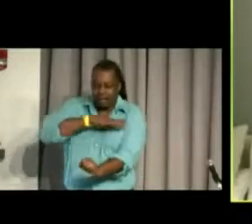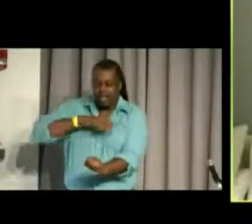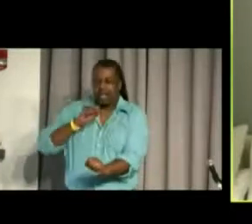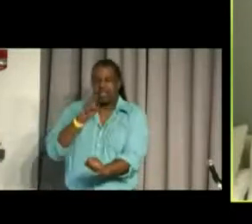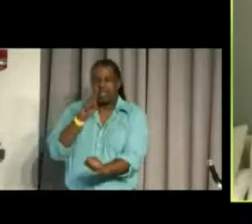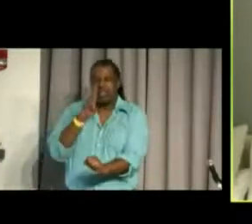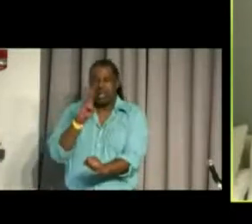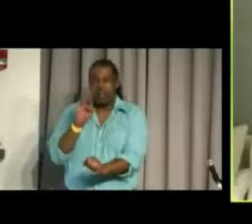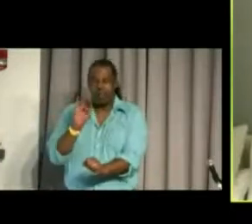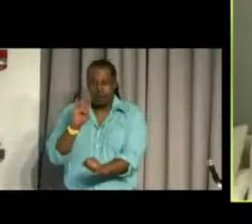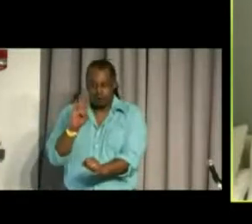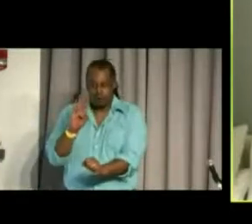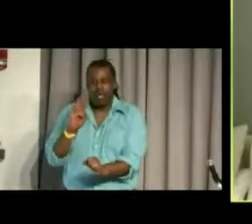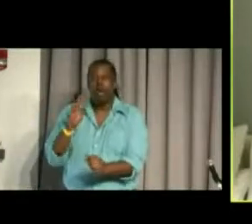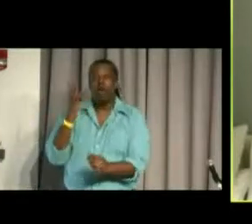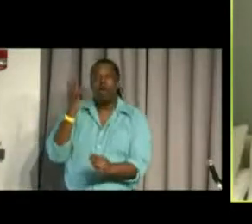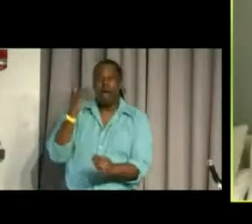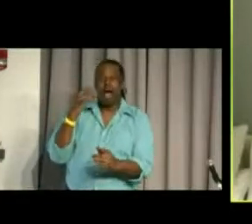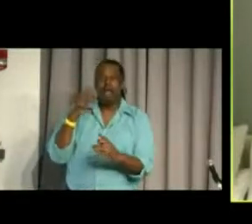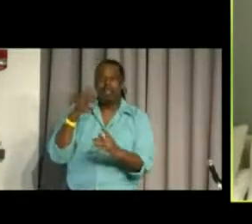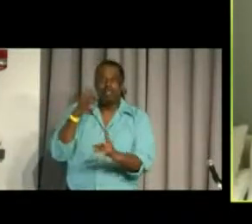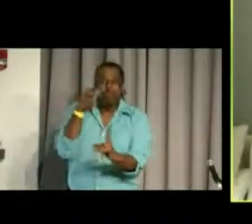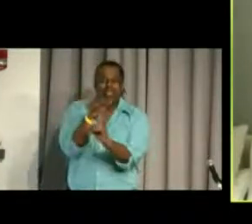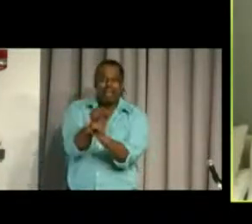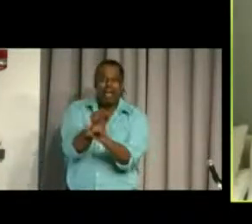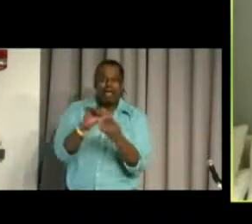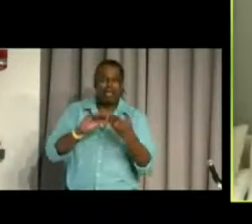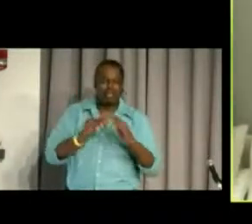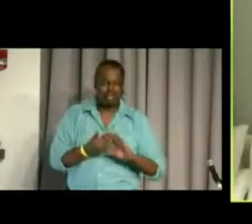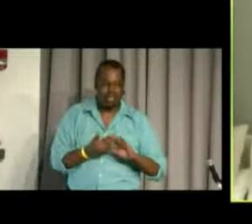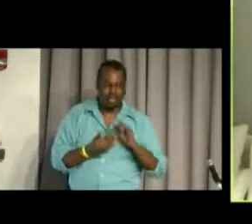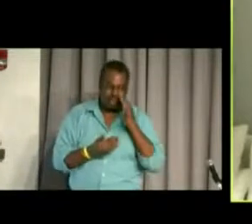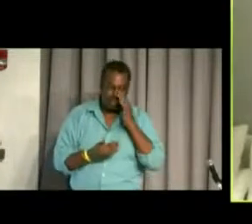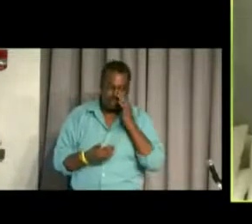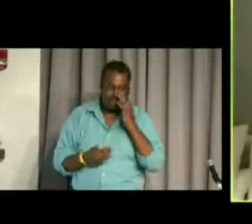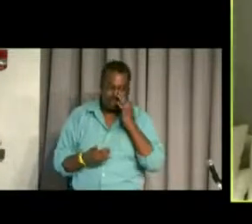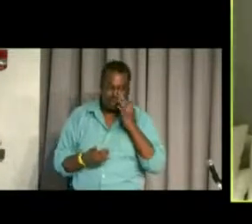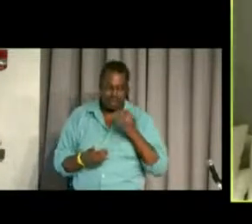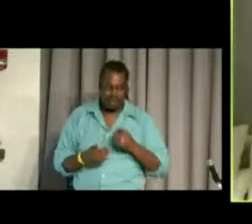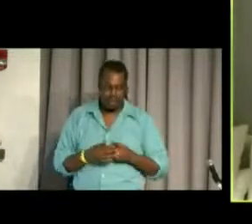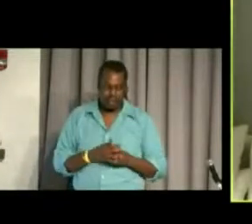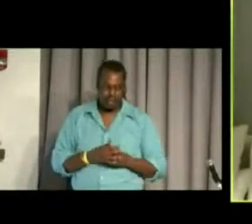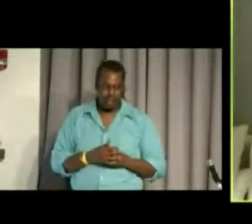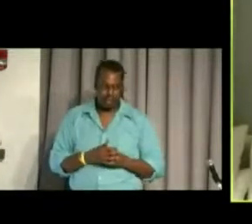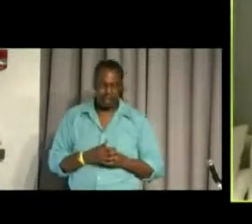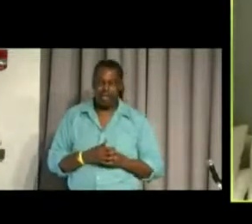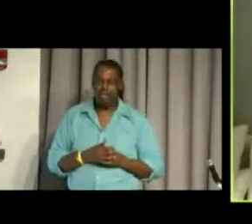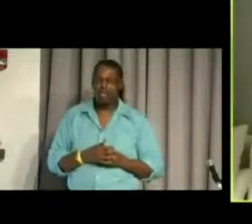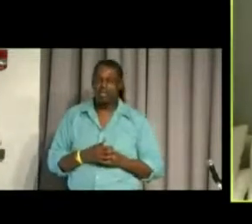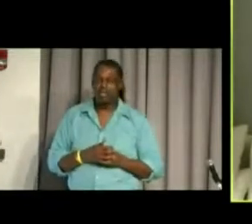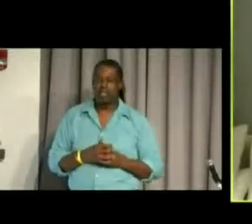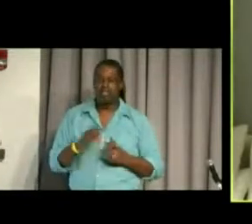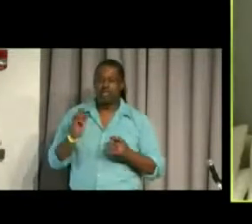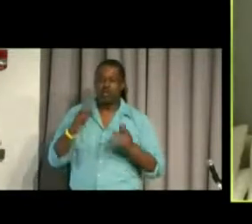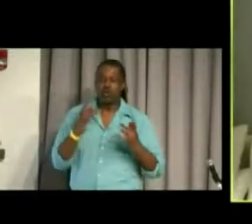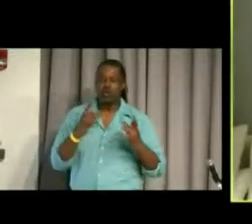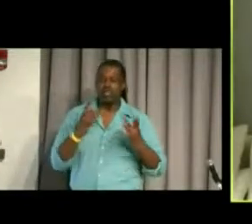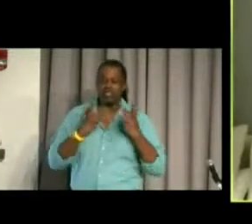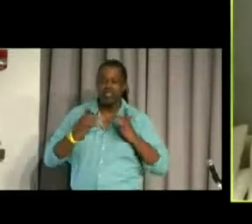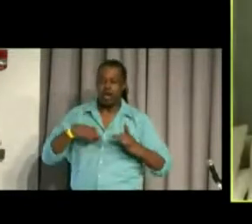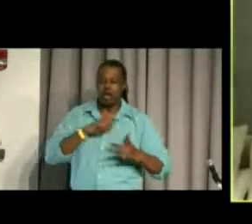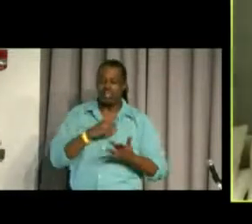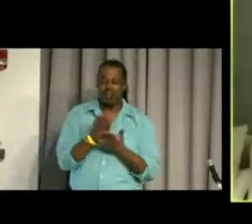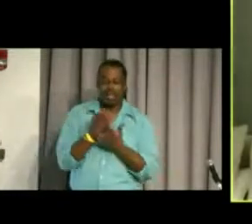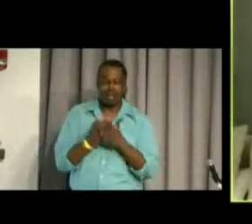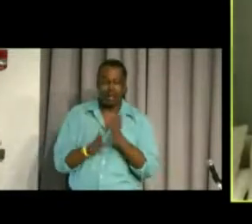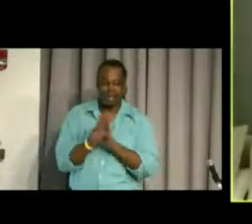suburbs as an attack on the city to begin to starve it of economic gain and to make our tax